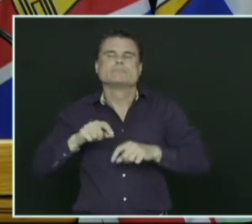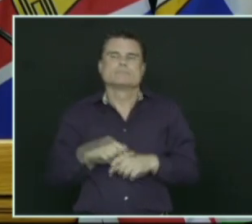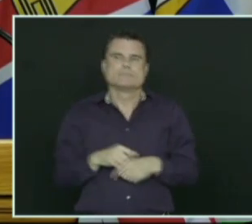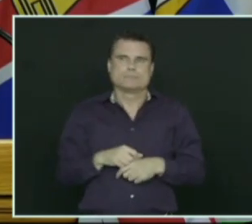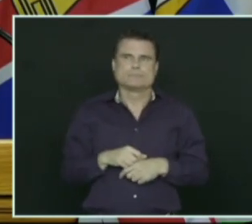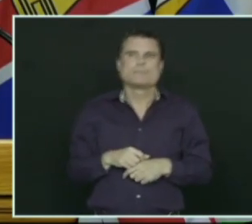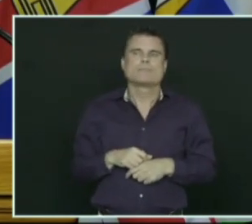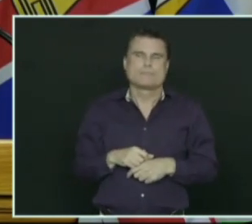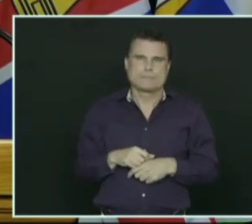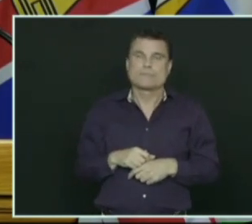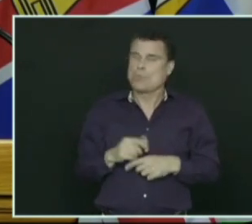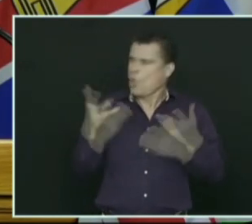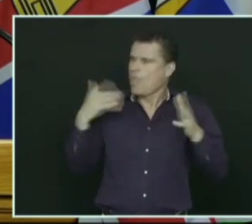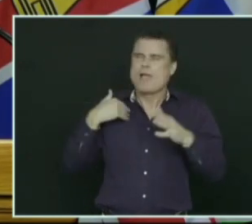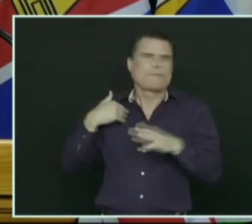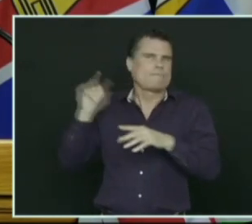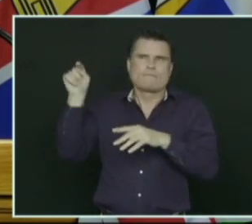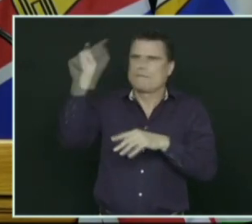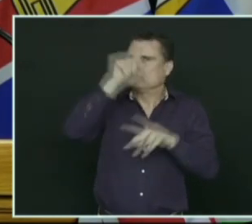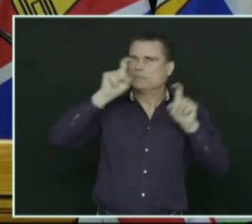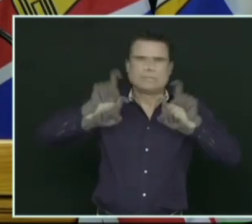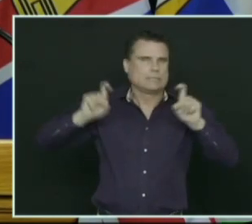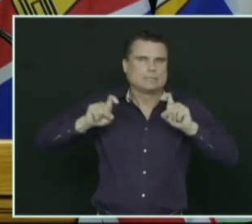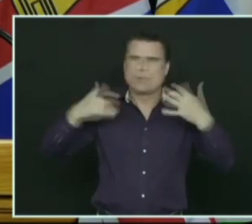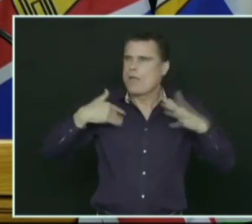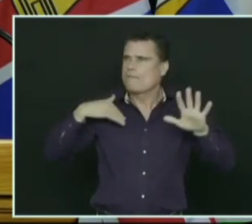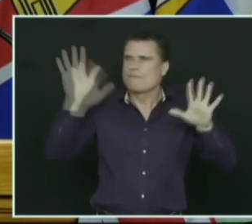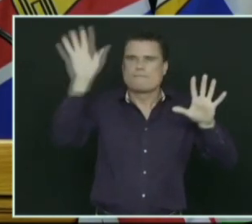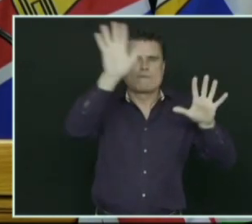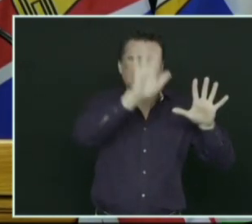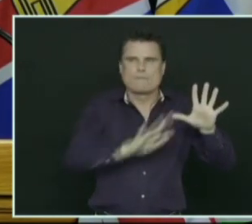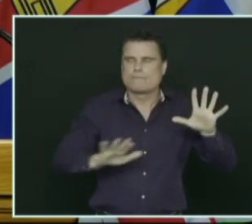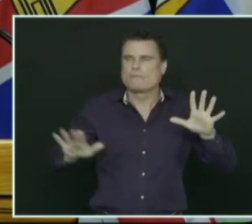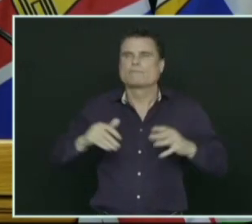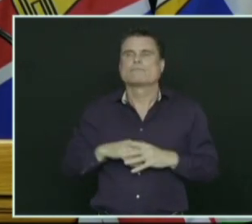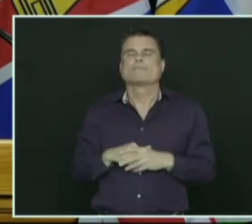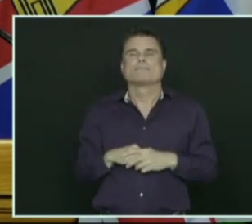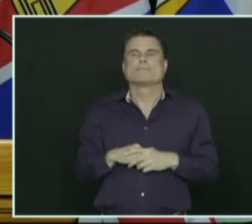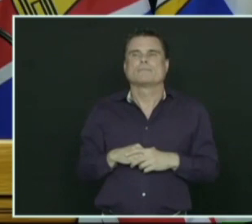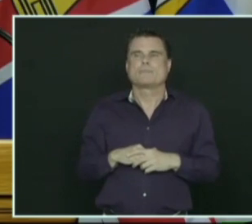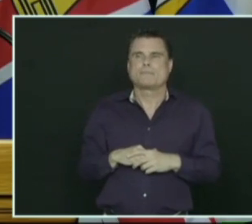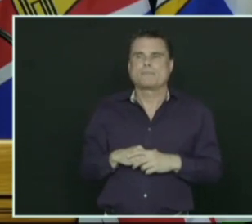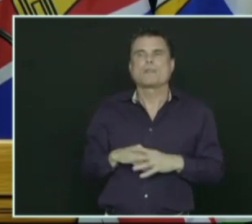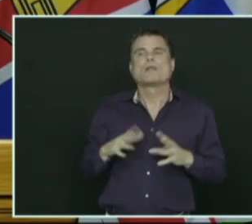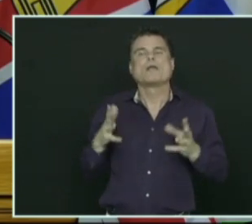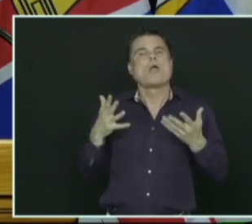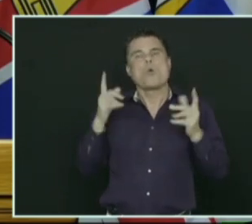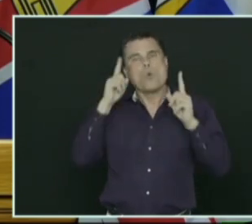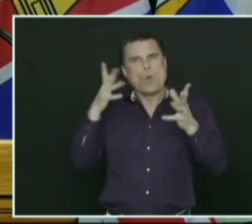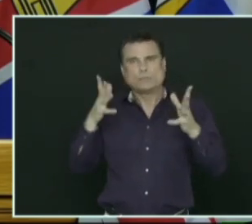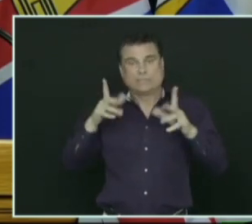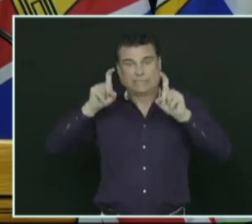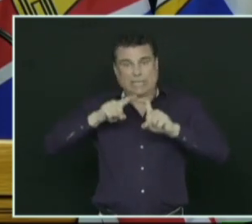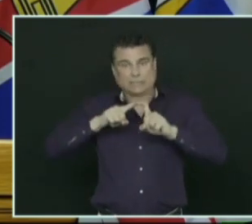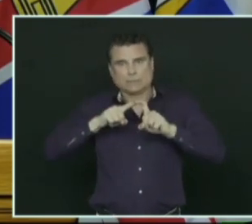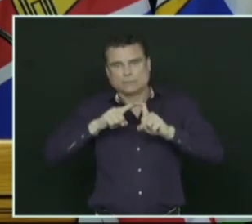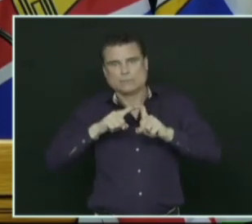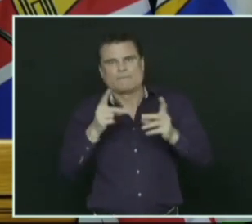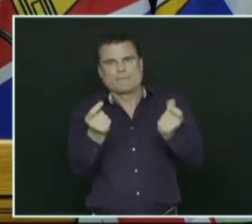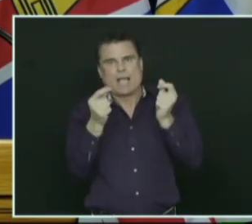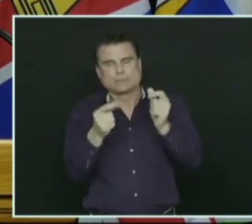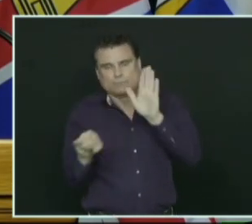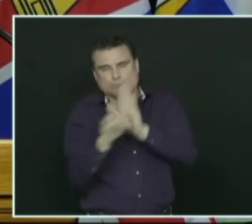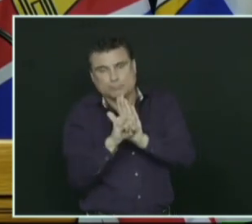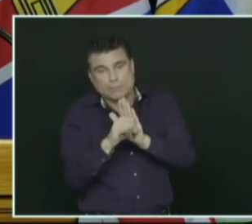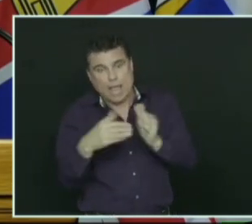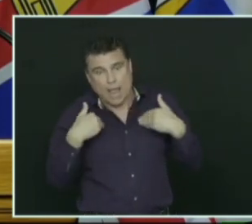spoken for, so it wouldn't be until later in the summer that they'd be available. So we're focusing right now on the deployment of the